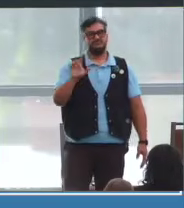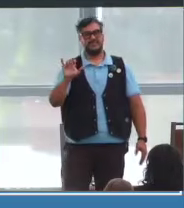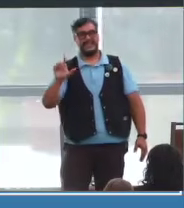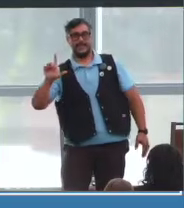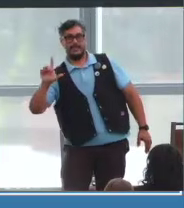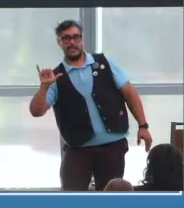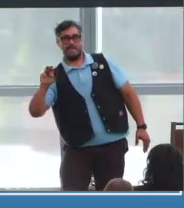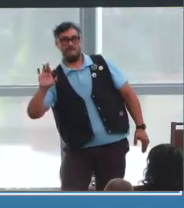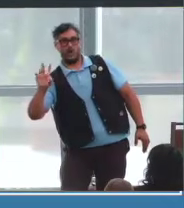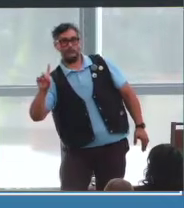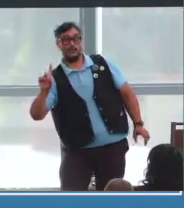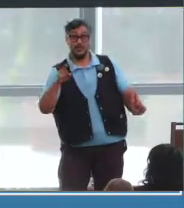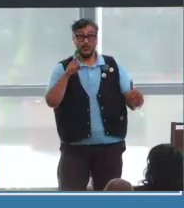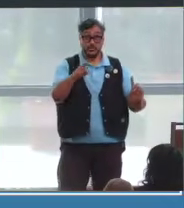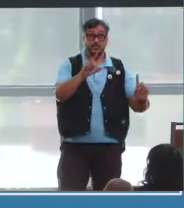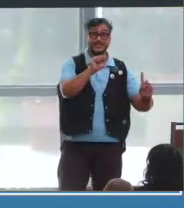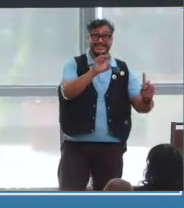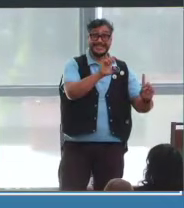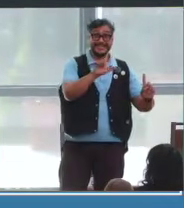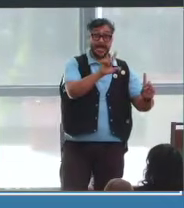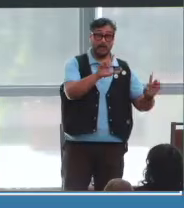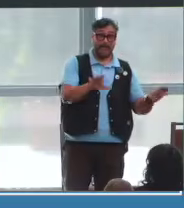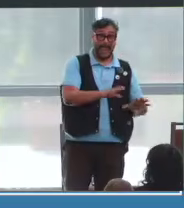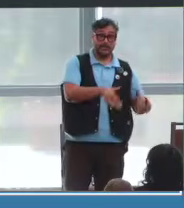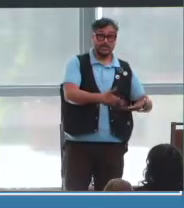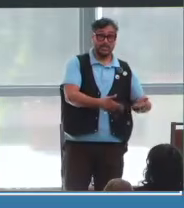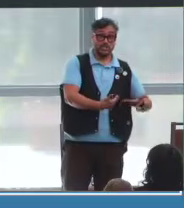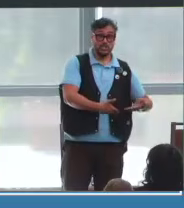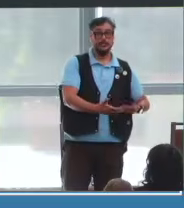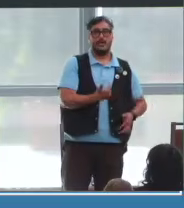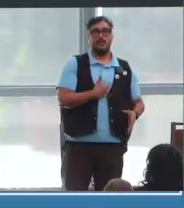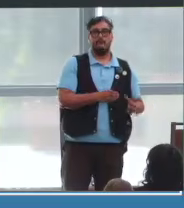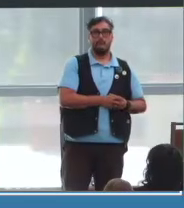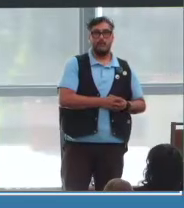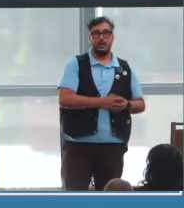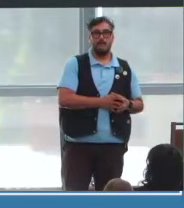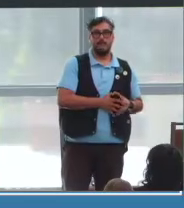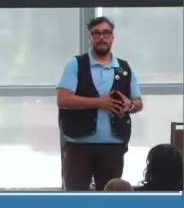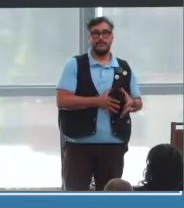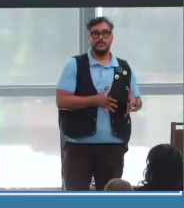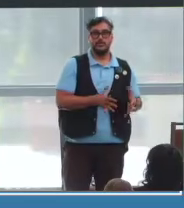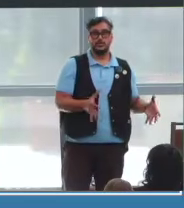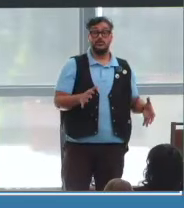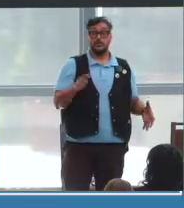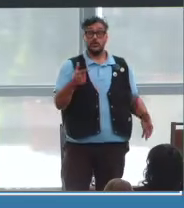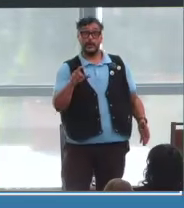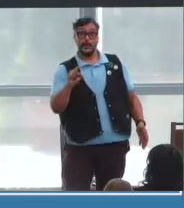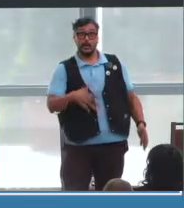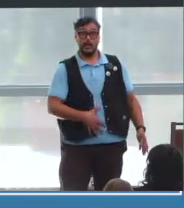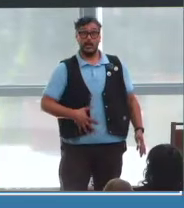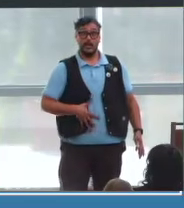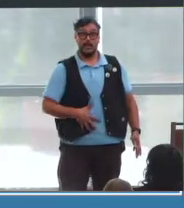And when you have T cell activation, you get more inflammation. So the whole gut